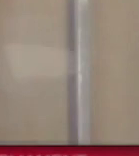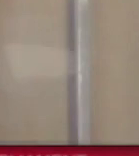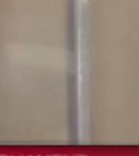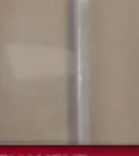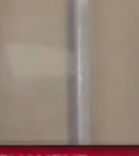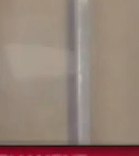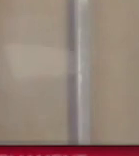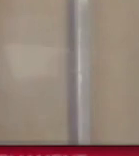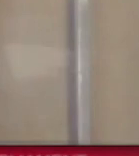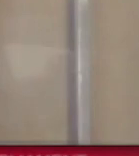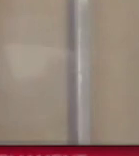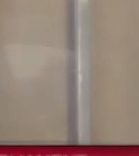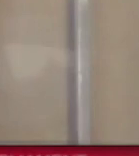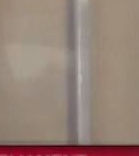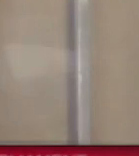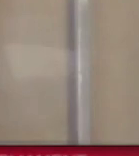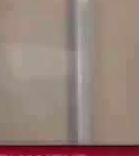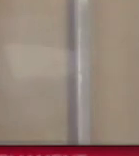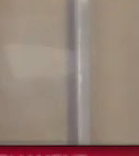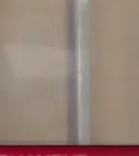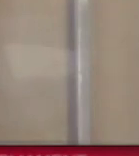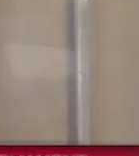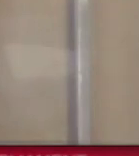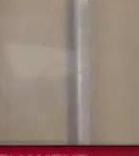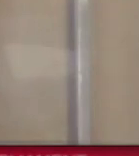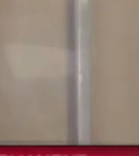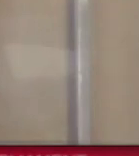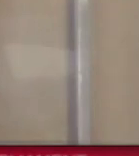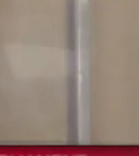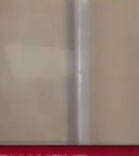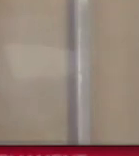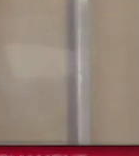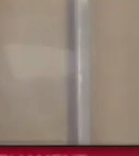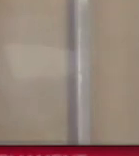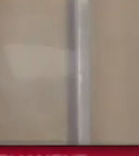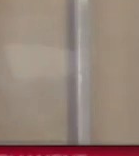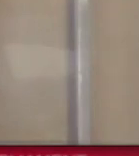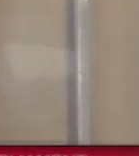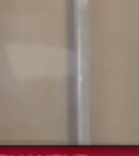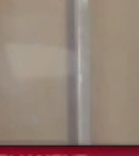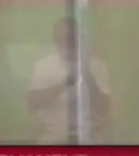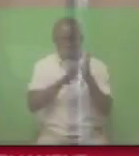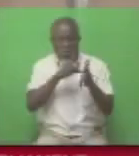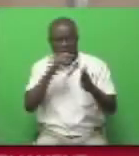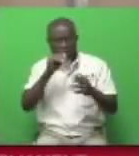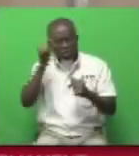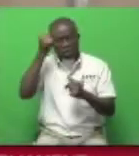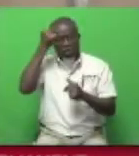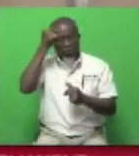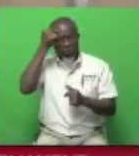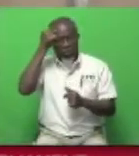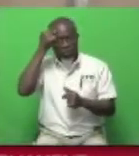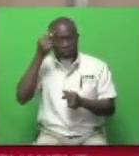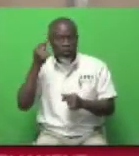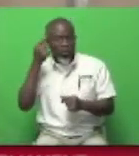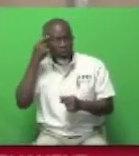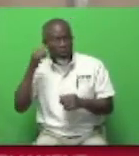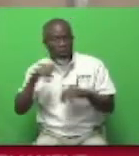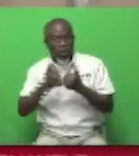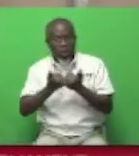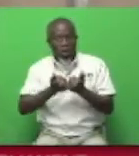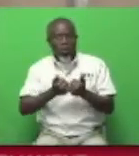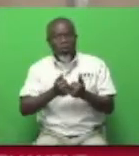come together. And I think more so about our laws and governance. And this area and keeping our social fabric